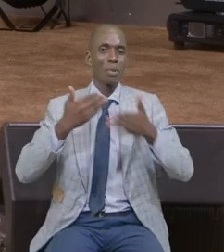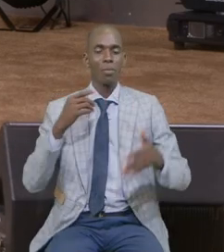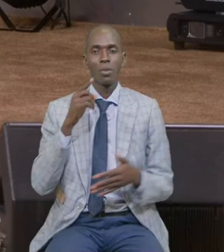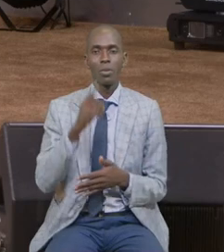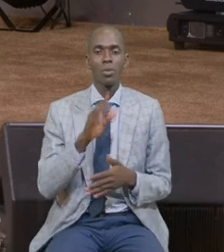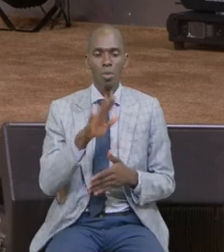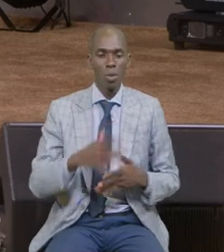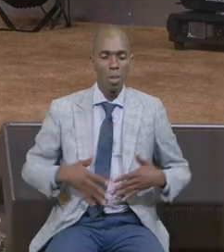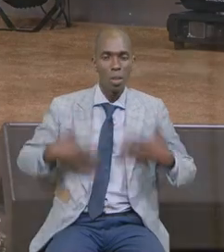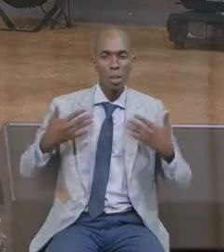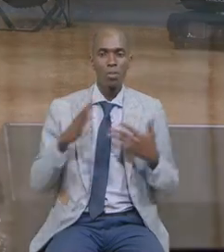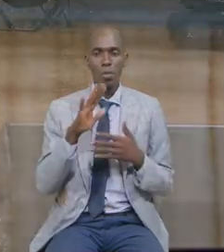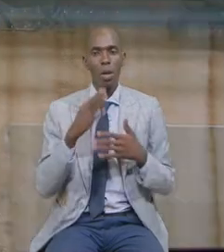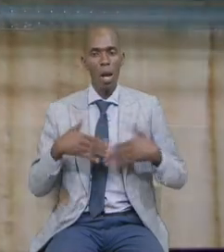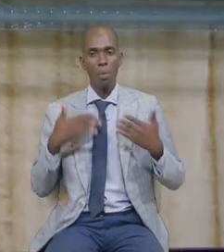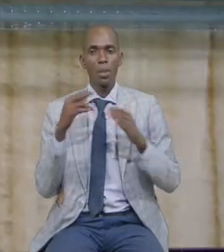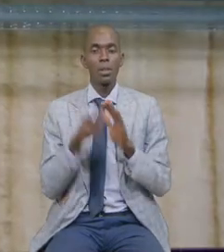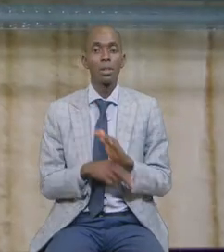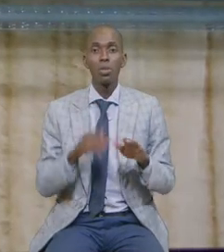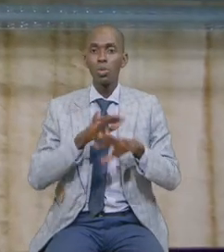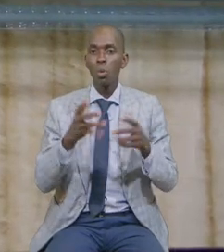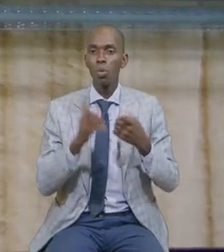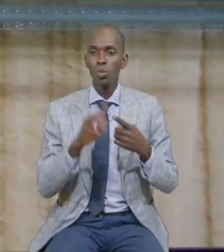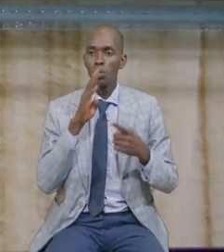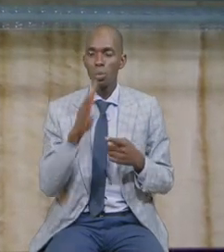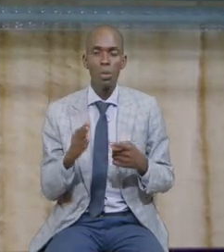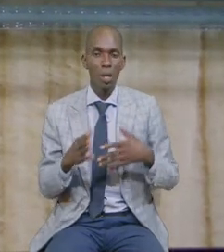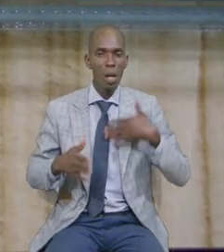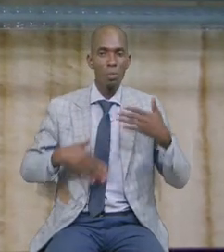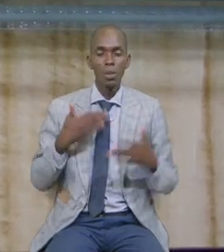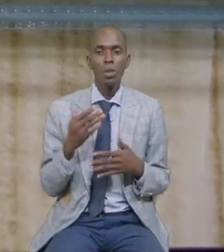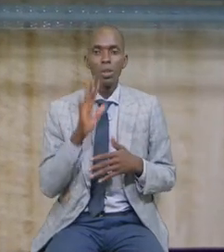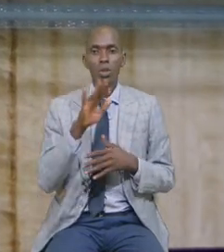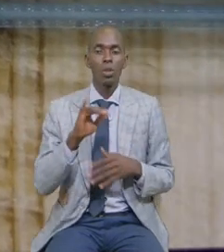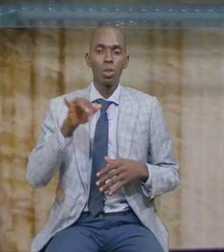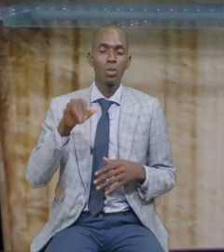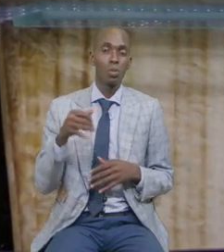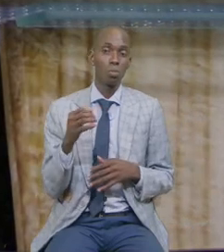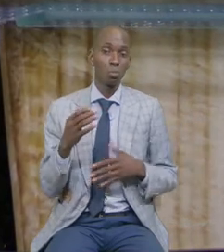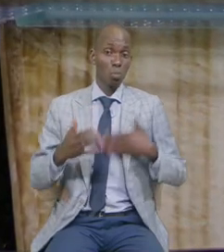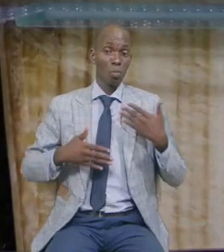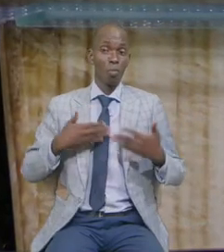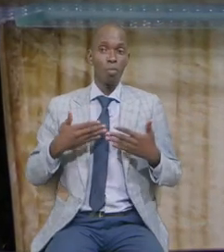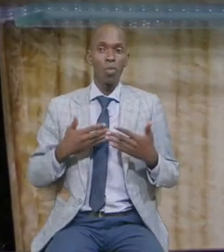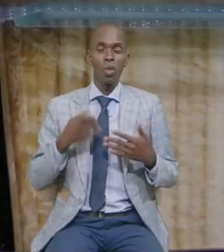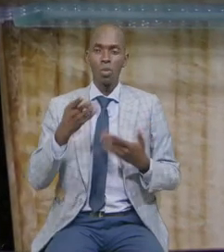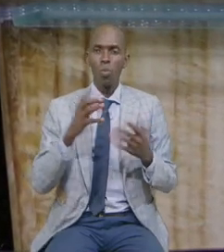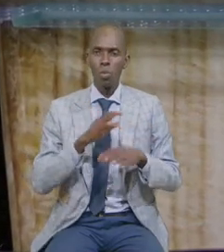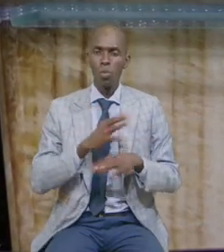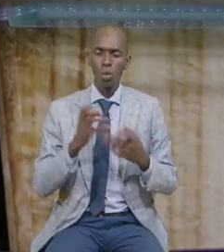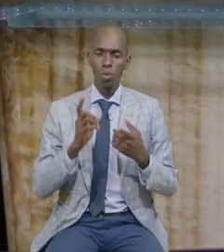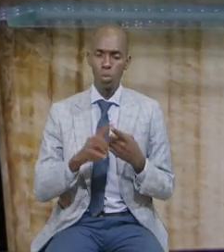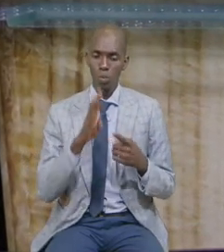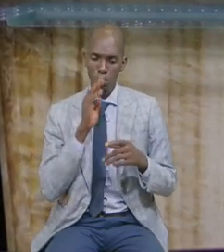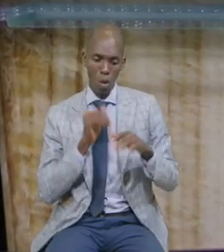happiness. Don't you want to be happy? Your joy? Don't you want to be joyful? Do you want to be under my fury